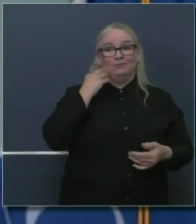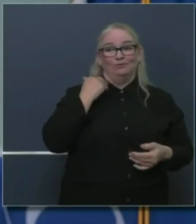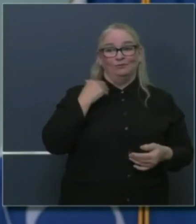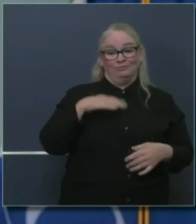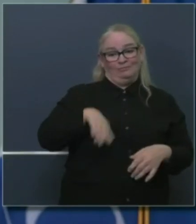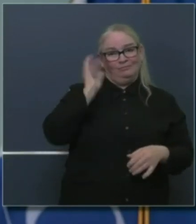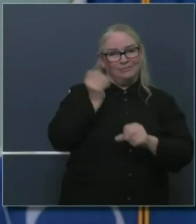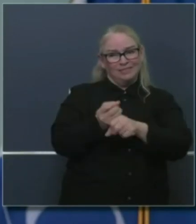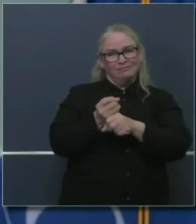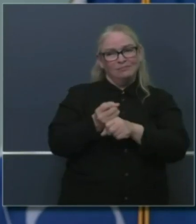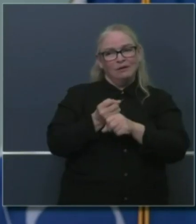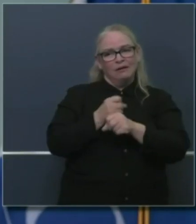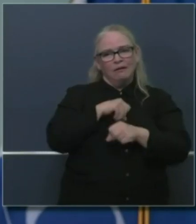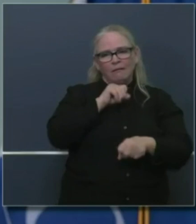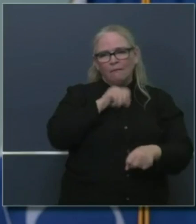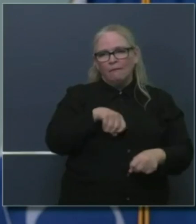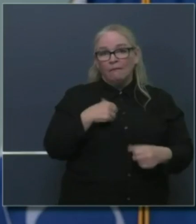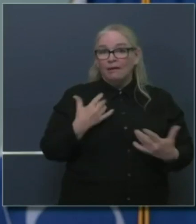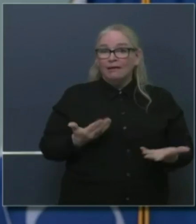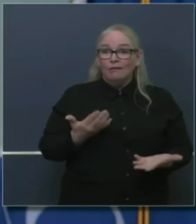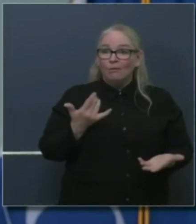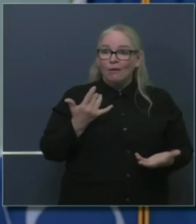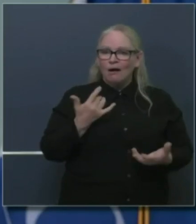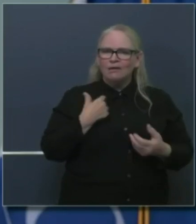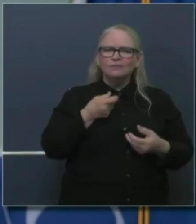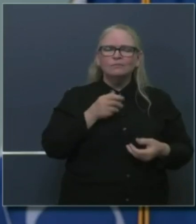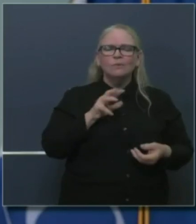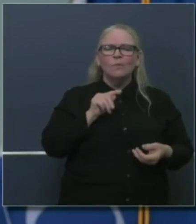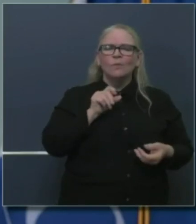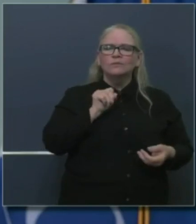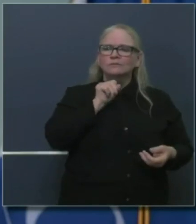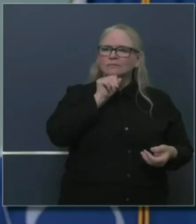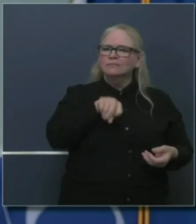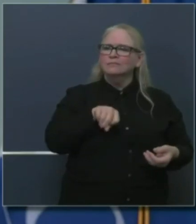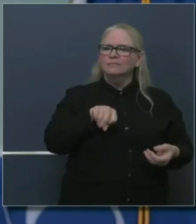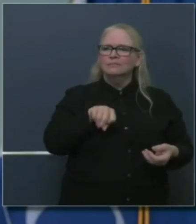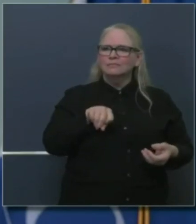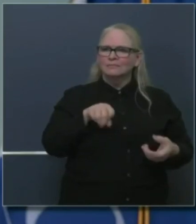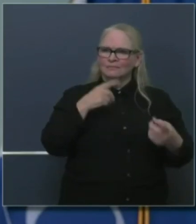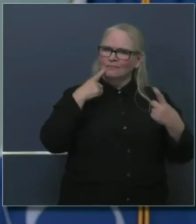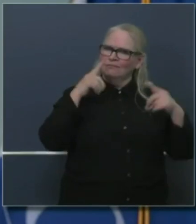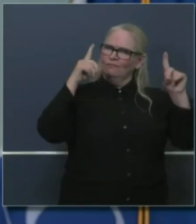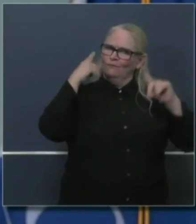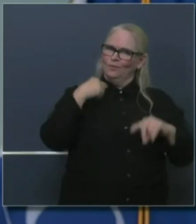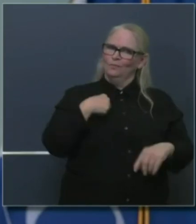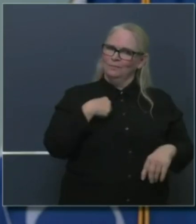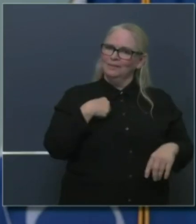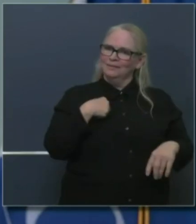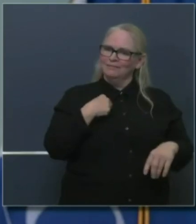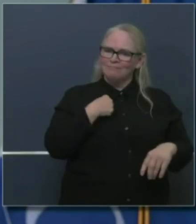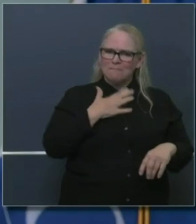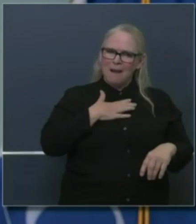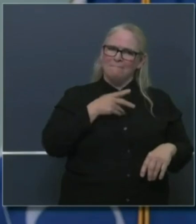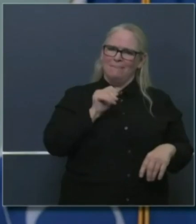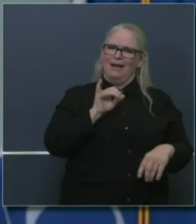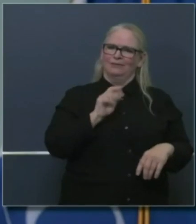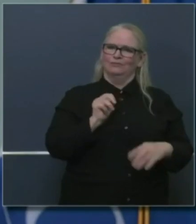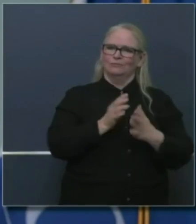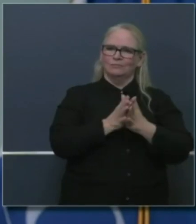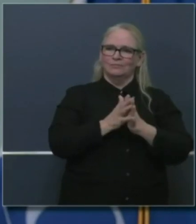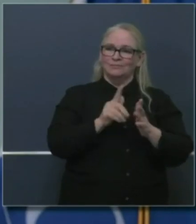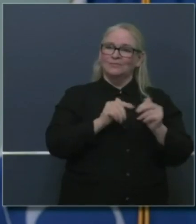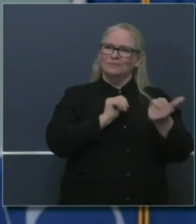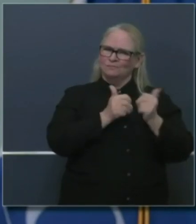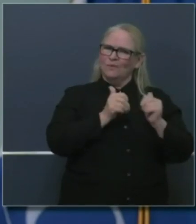substantially I'm here because of what sports did for me. So when I say this, that I'm passionate about sports, I really